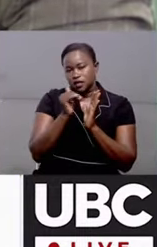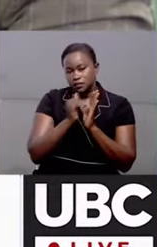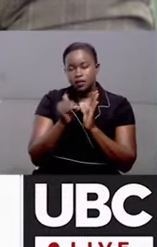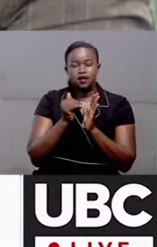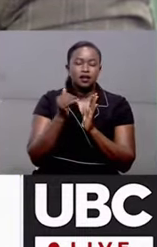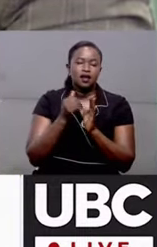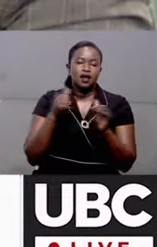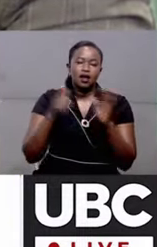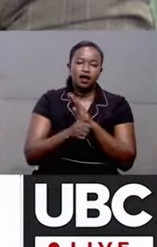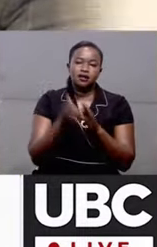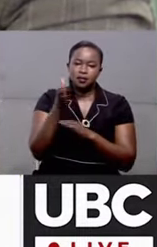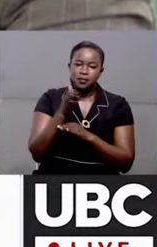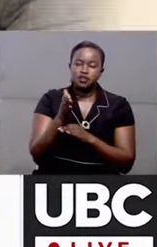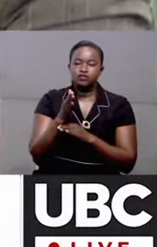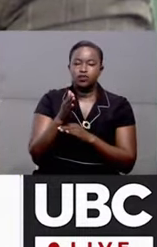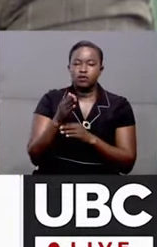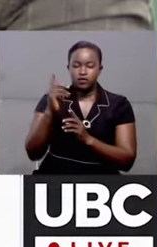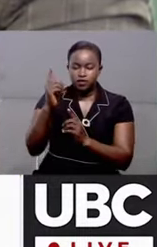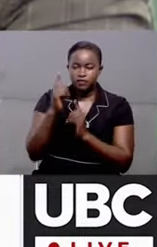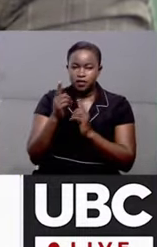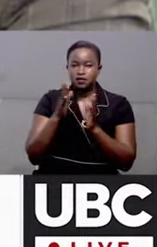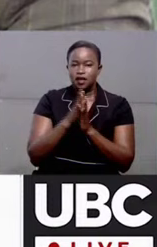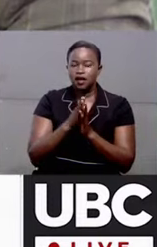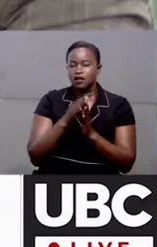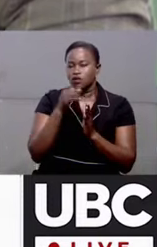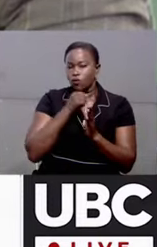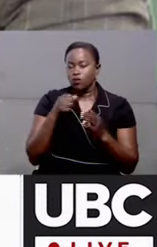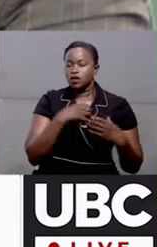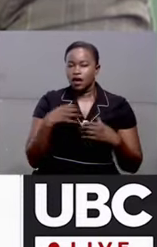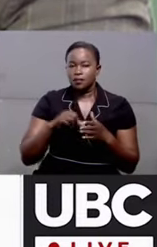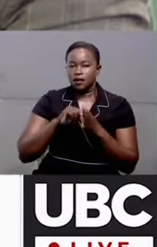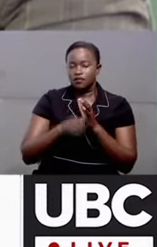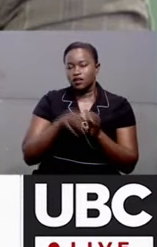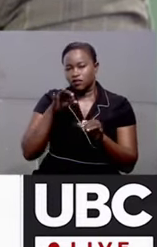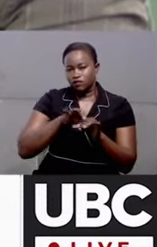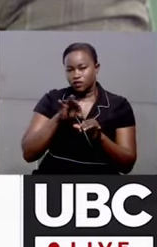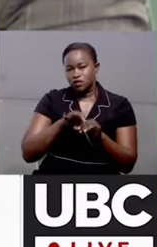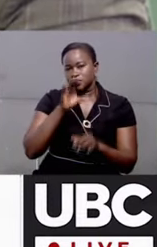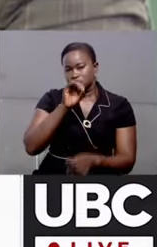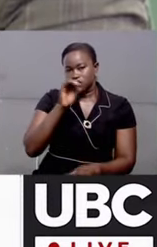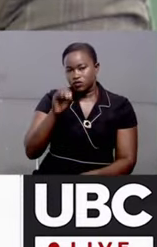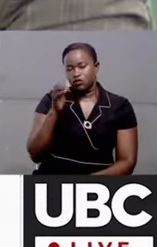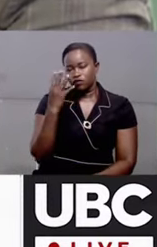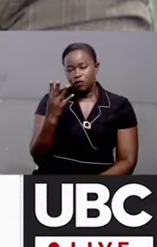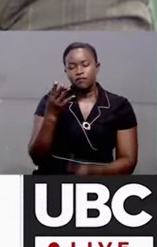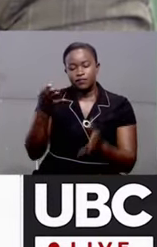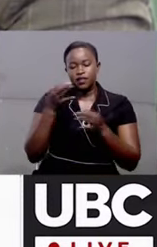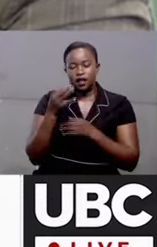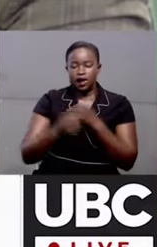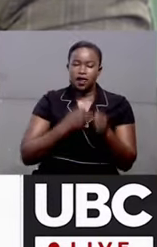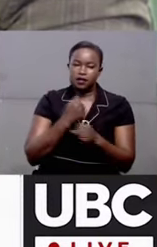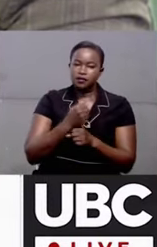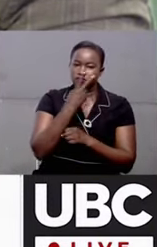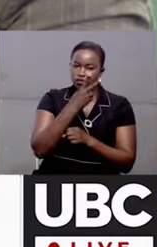the Minister of Defense and Veteran Affairs, vote 004 of financial year